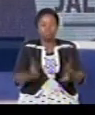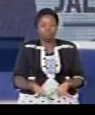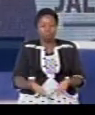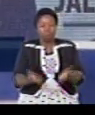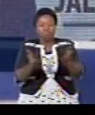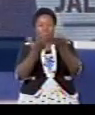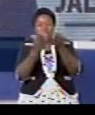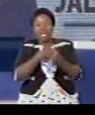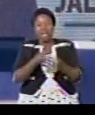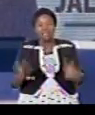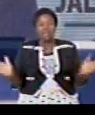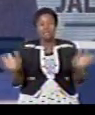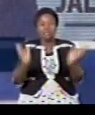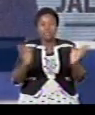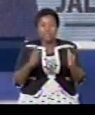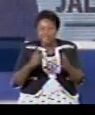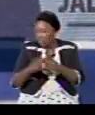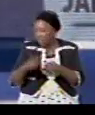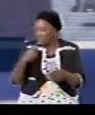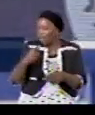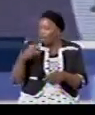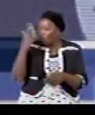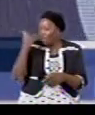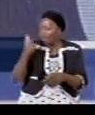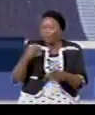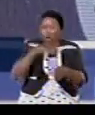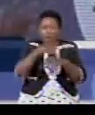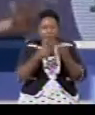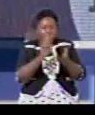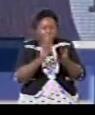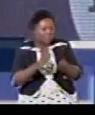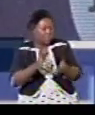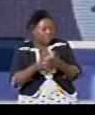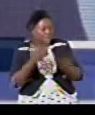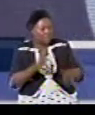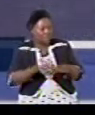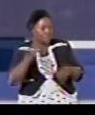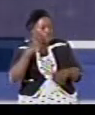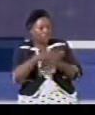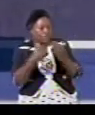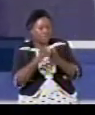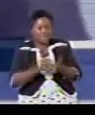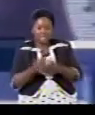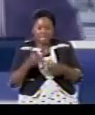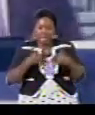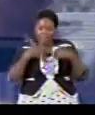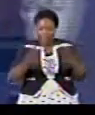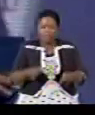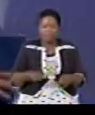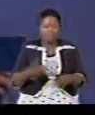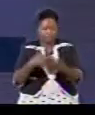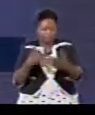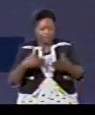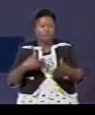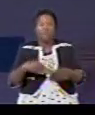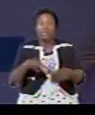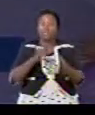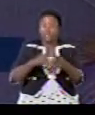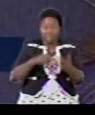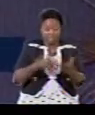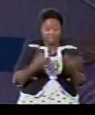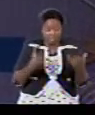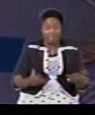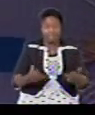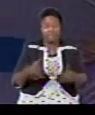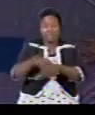this coming from? We never saw anything like this before. Our family never saw anything like this before. Tonight, all